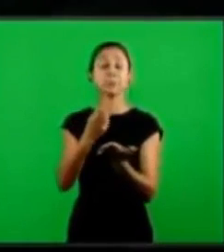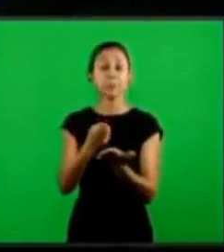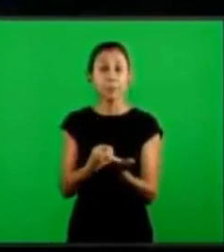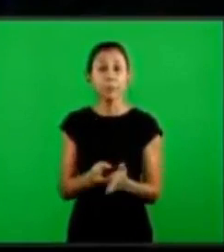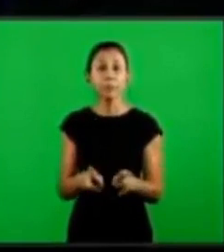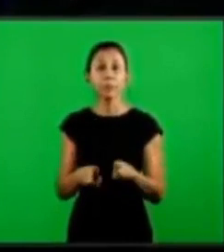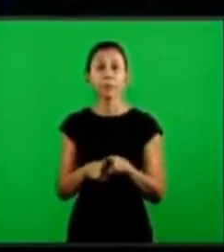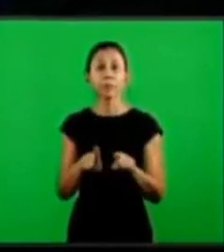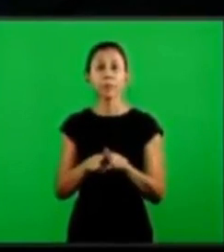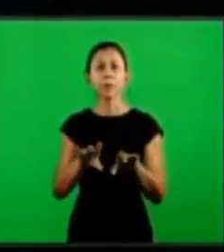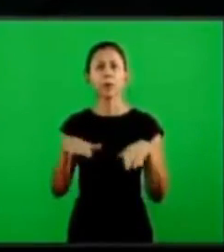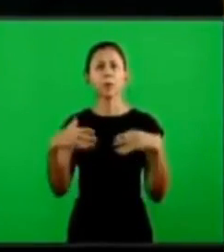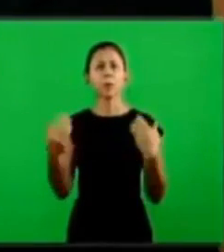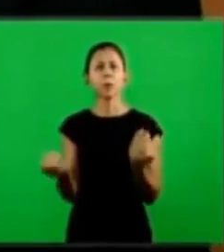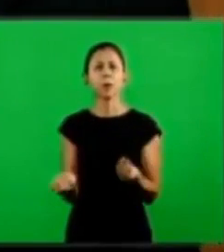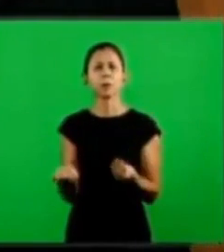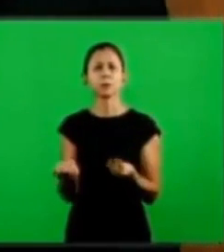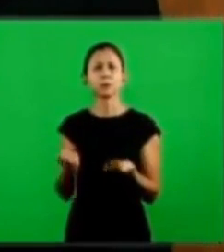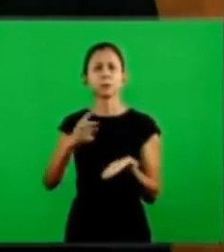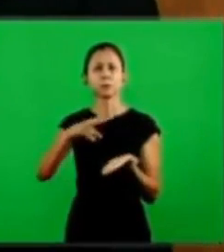Acts 2:42. We state as four,